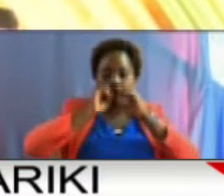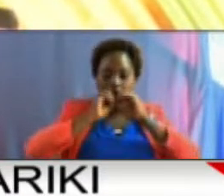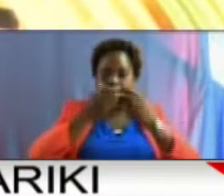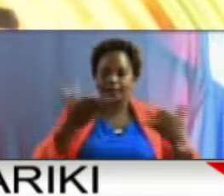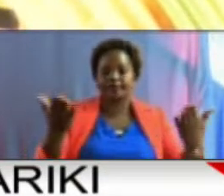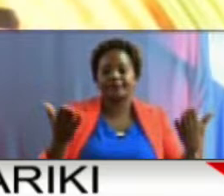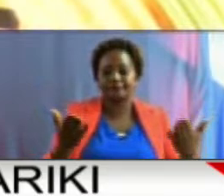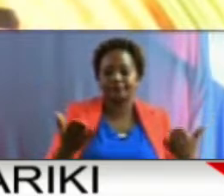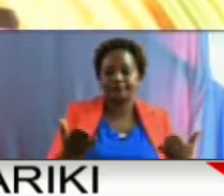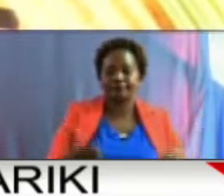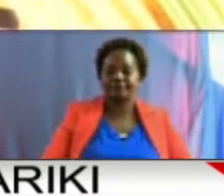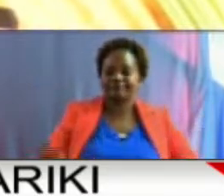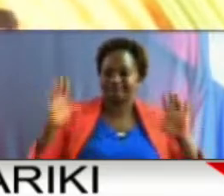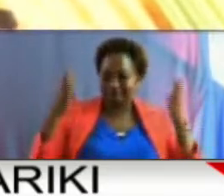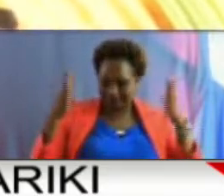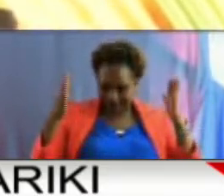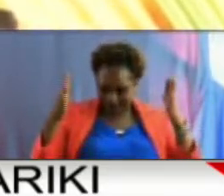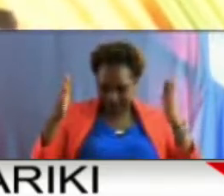bless.